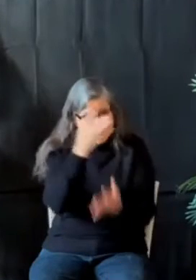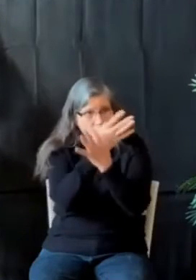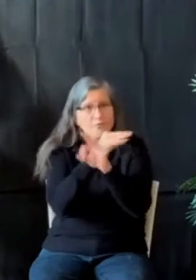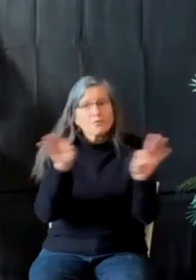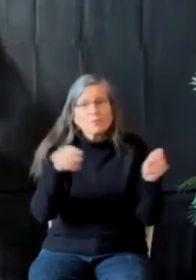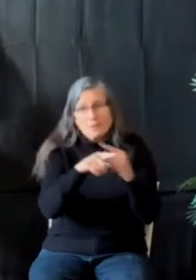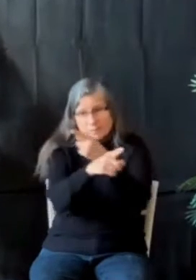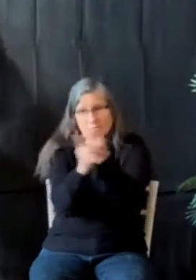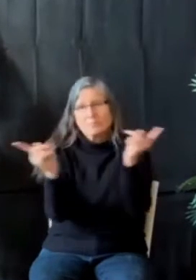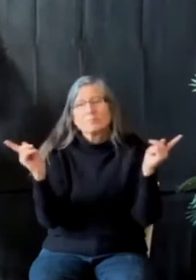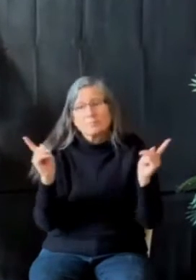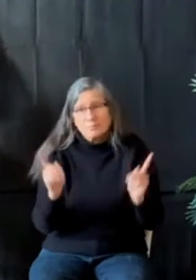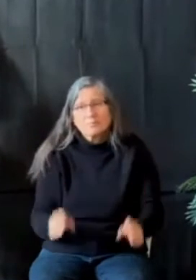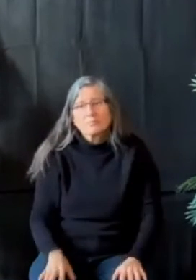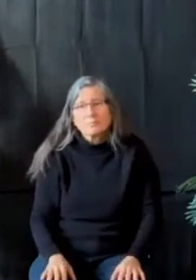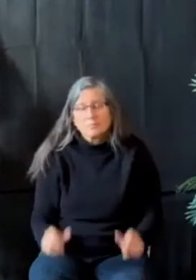free.